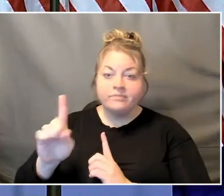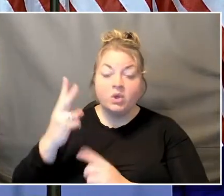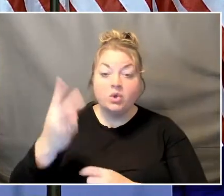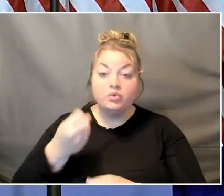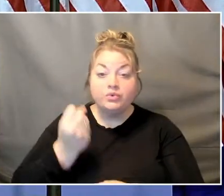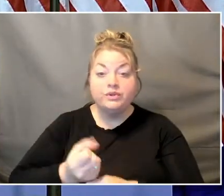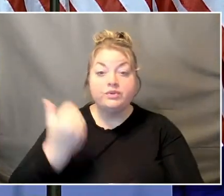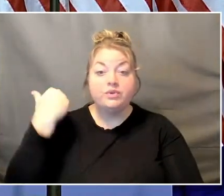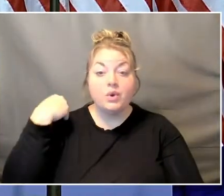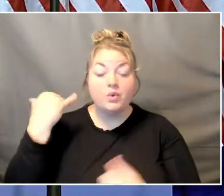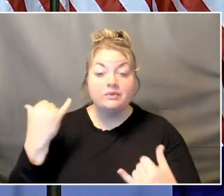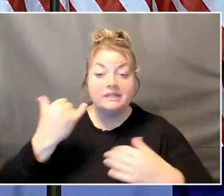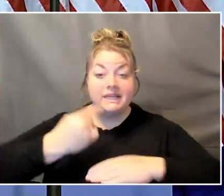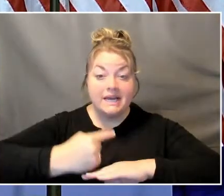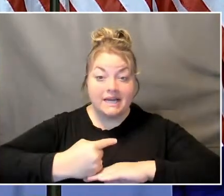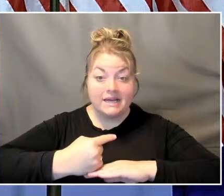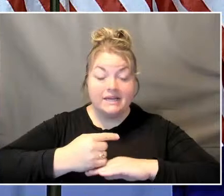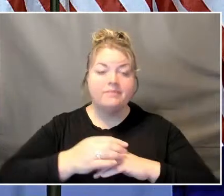today,